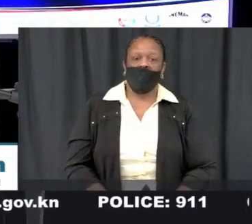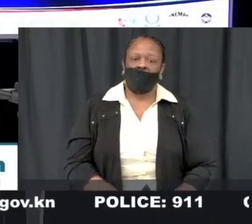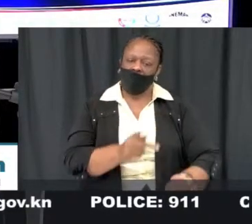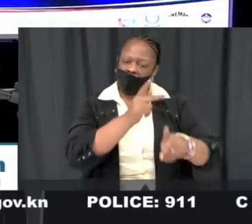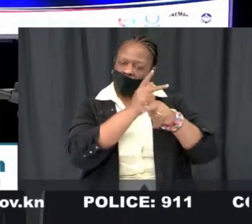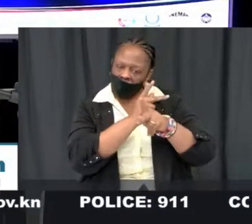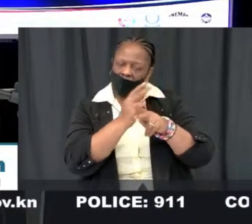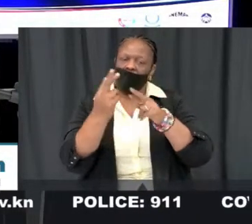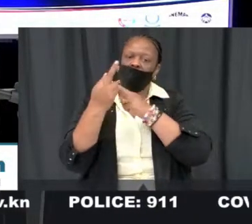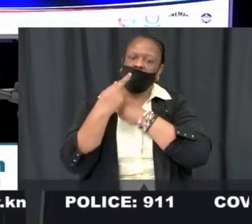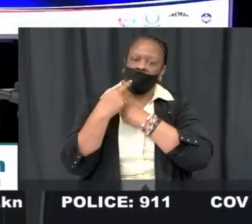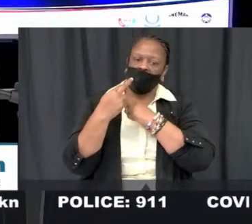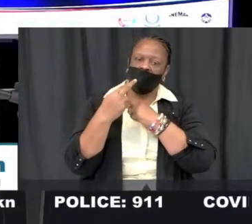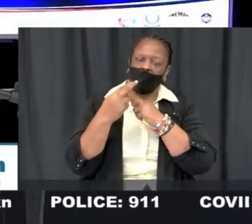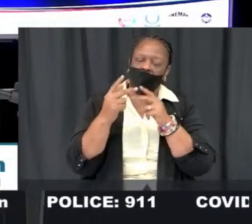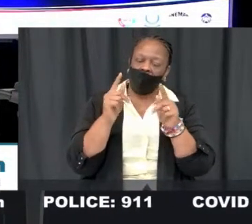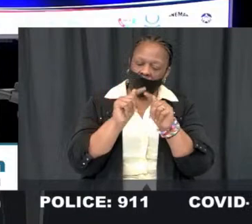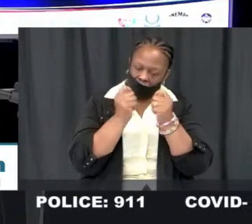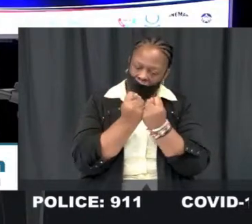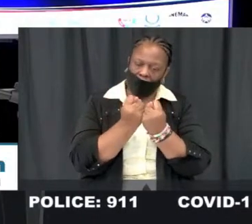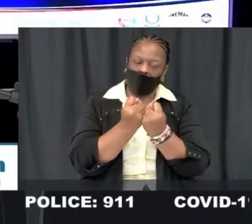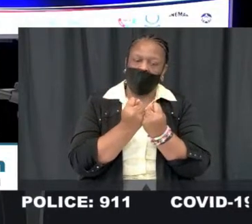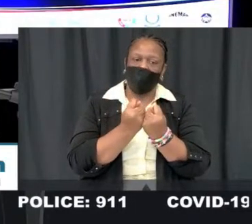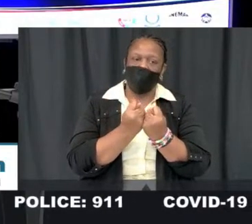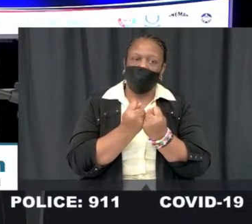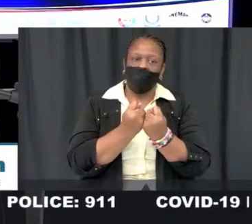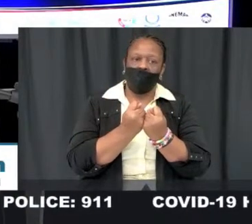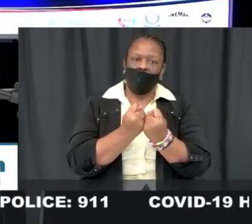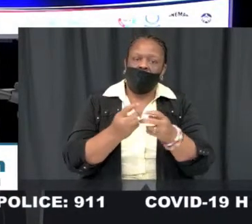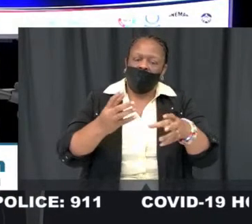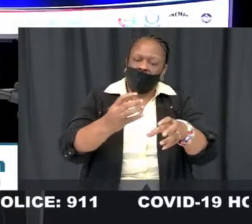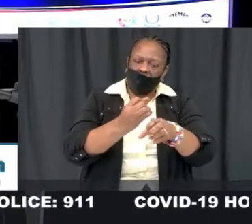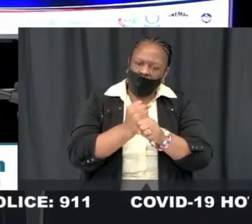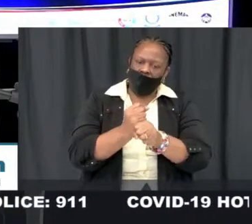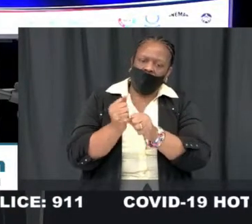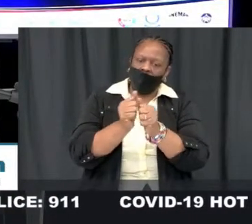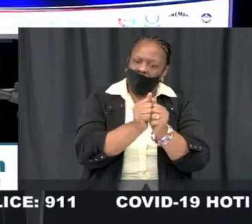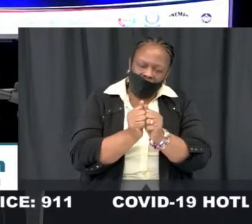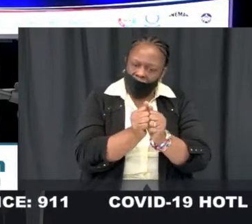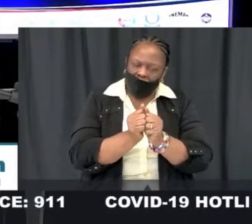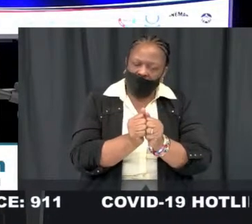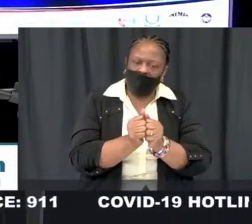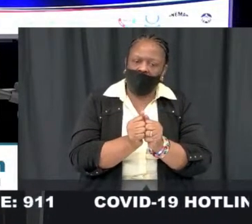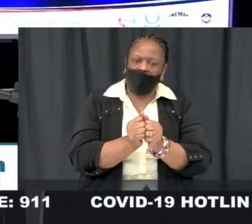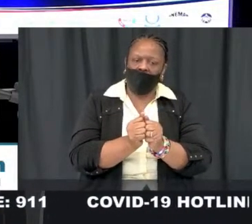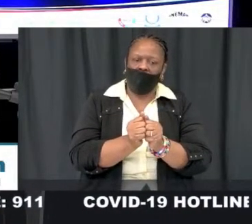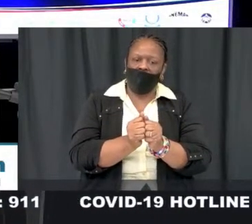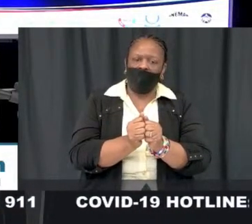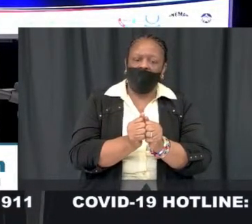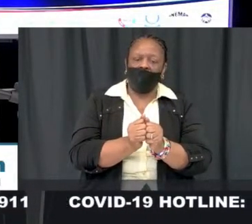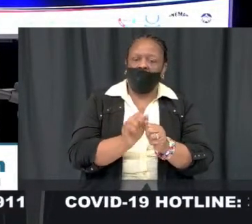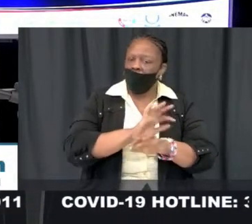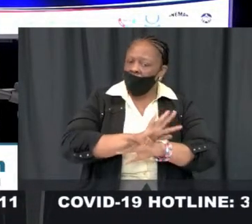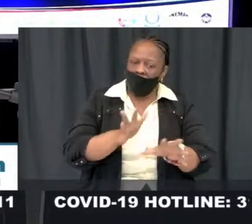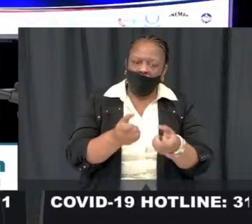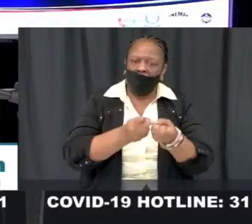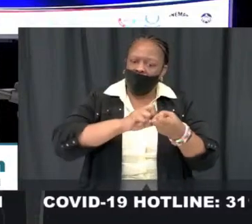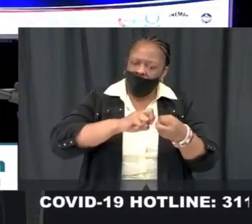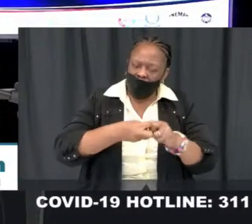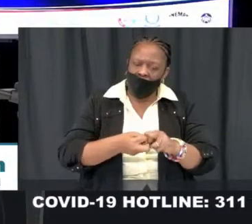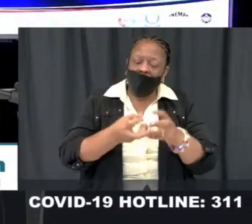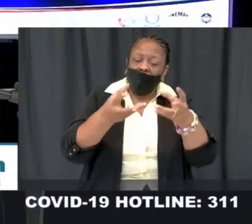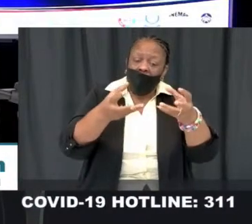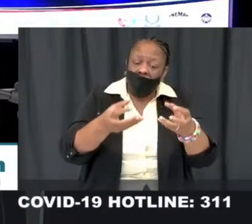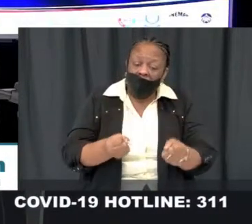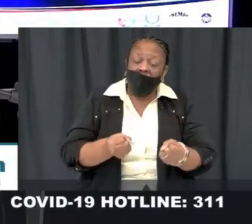team. I have to keep them solid. I have to keep them together. Otherwise, we're going to have challenges. There